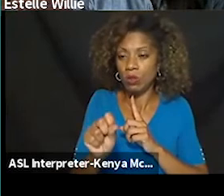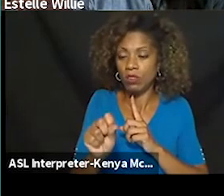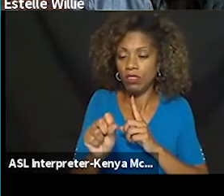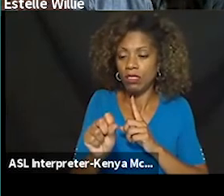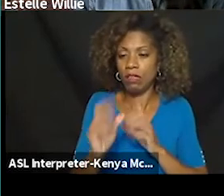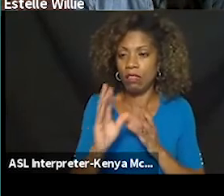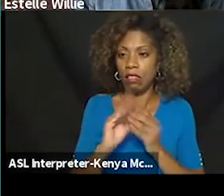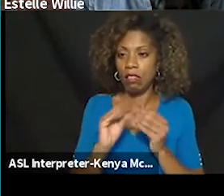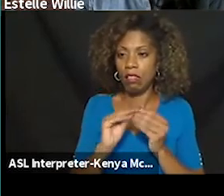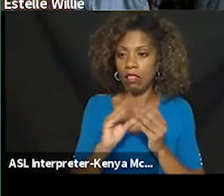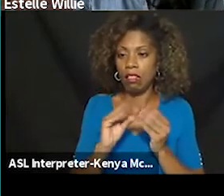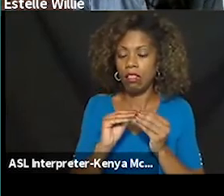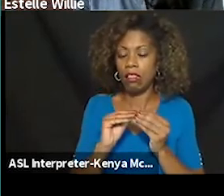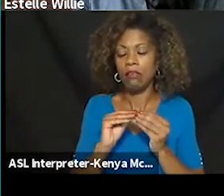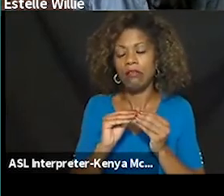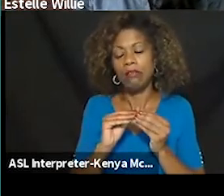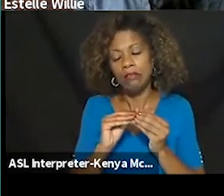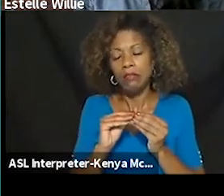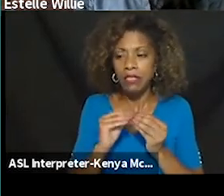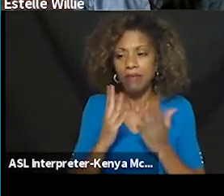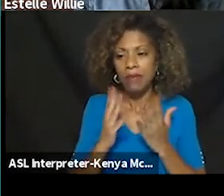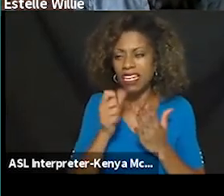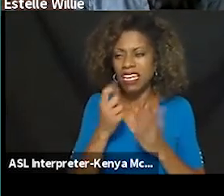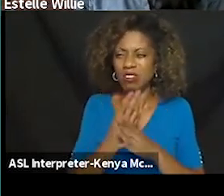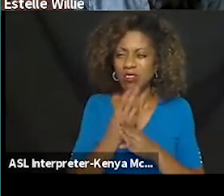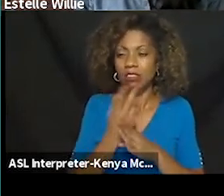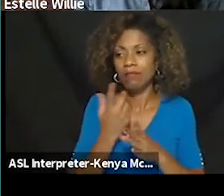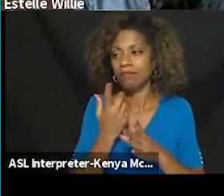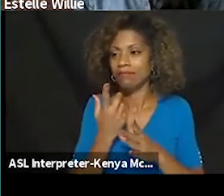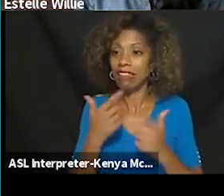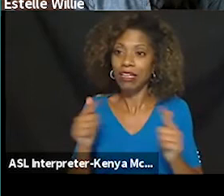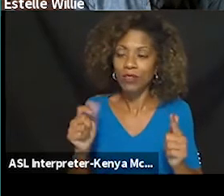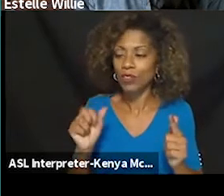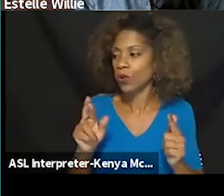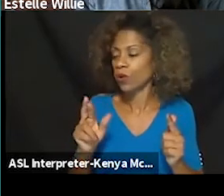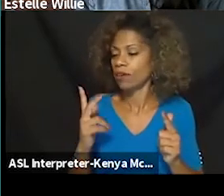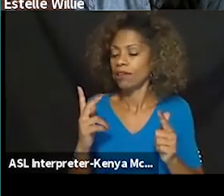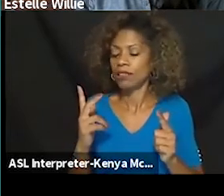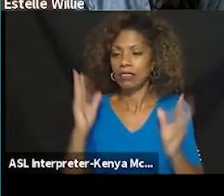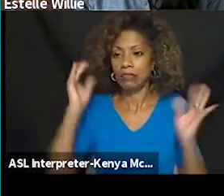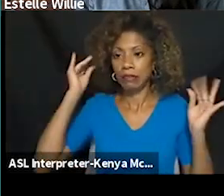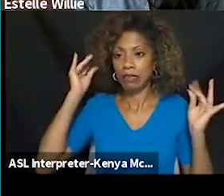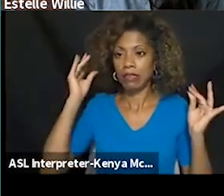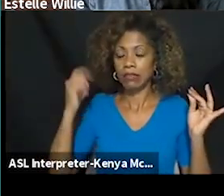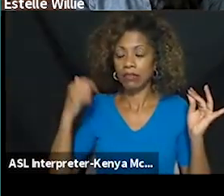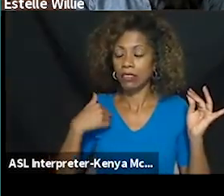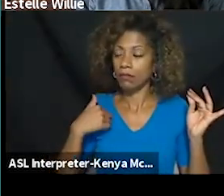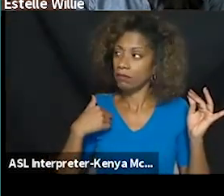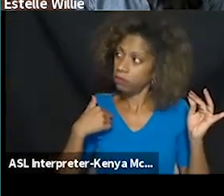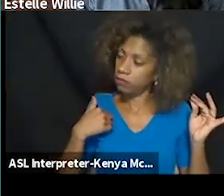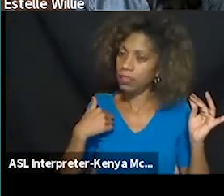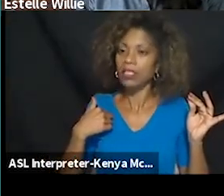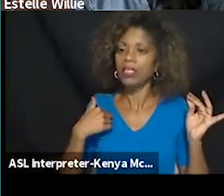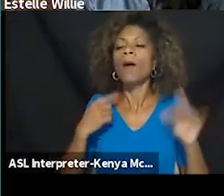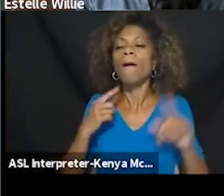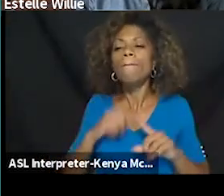not be the most constructive, the people we were working with on a day-to-day level, it was a very different